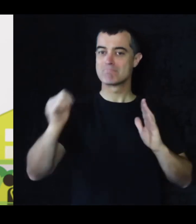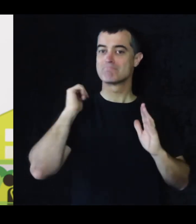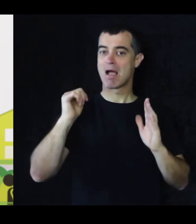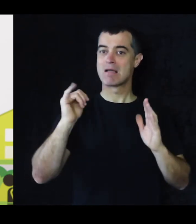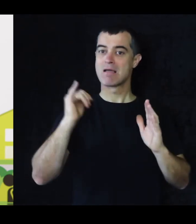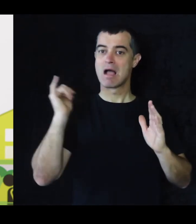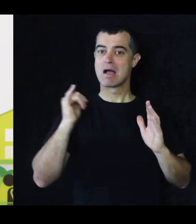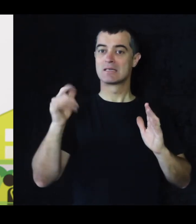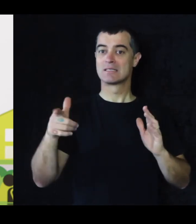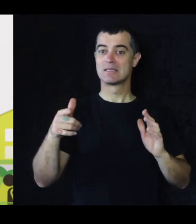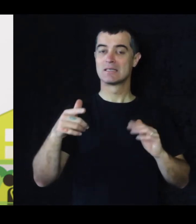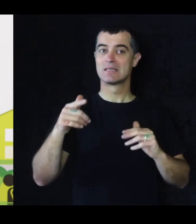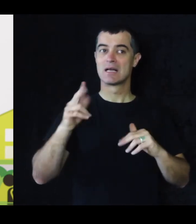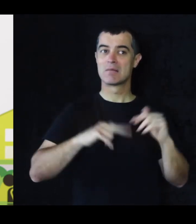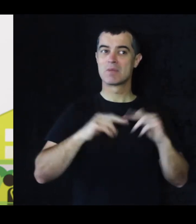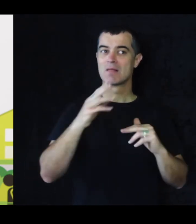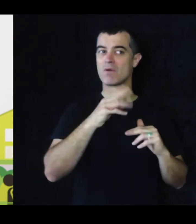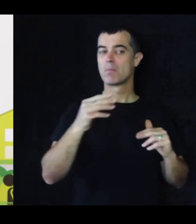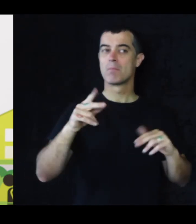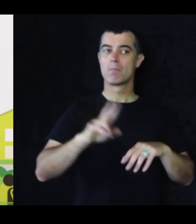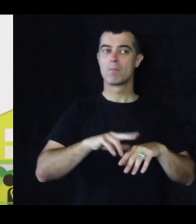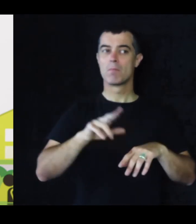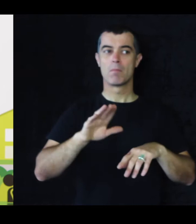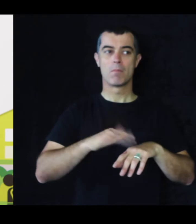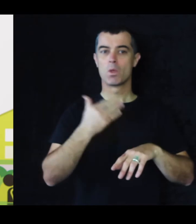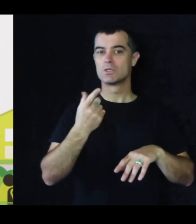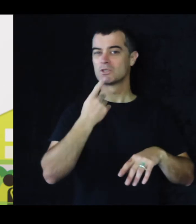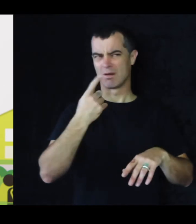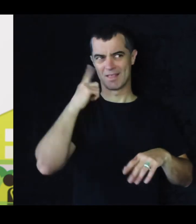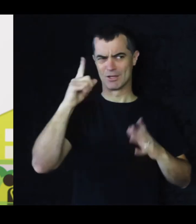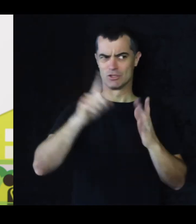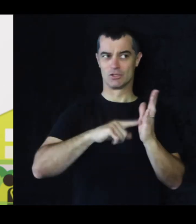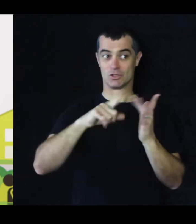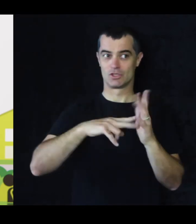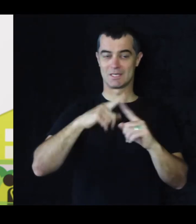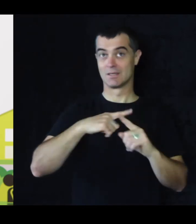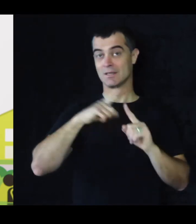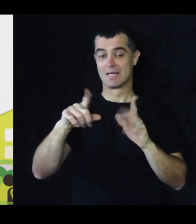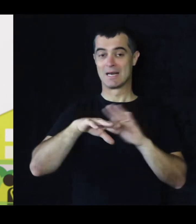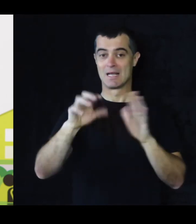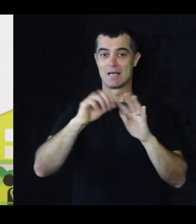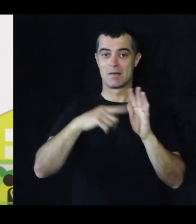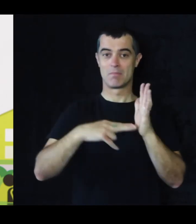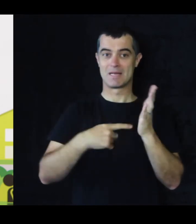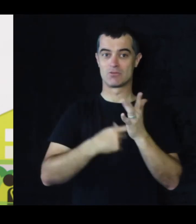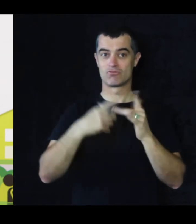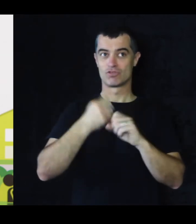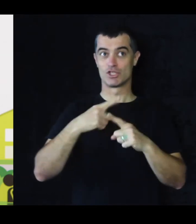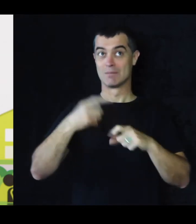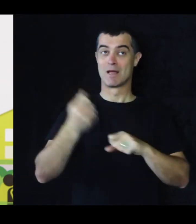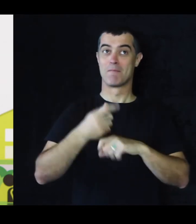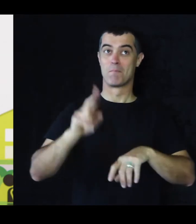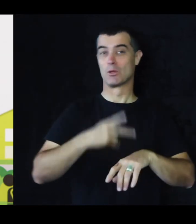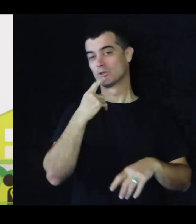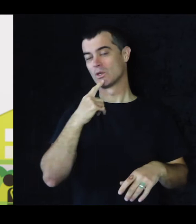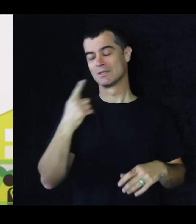in the backyard. My brothers built out of bluestone. I reckon they jinxed me because I ended up in Pentridge. Made